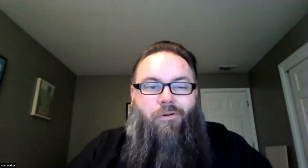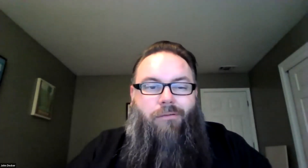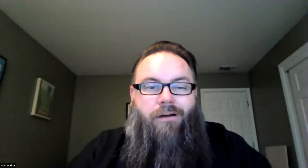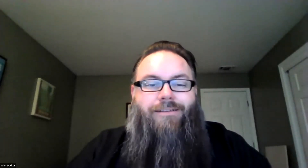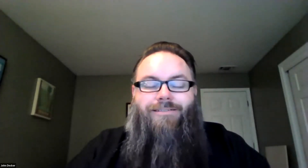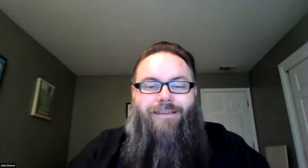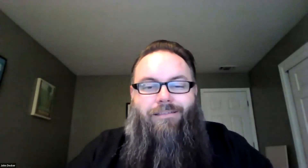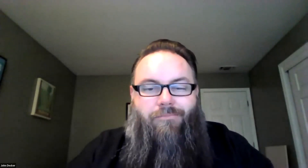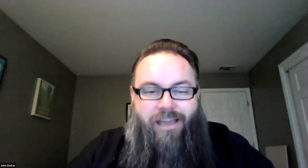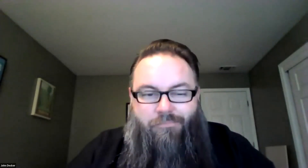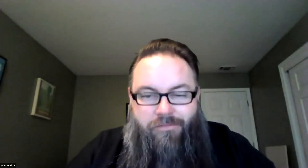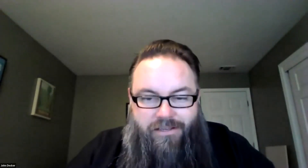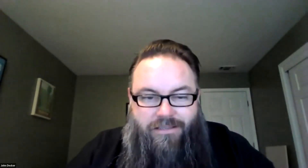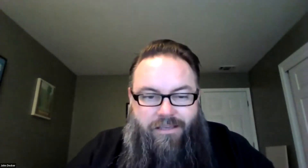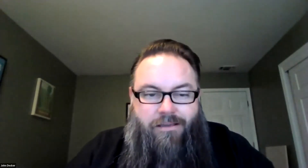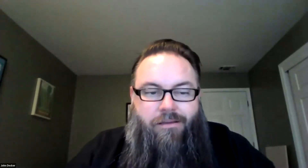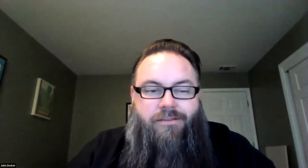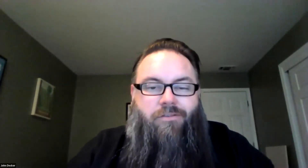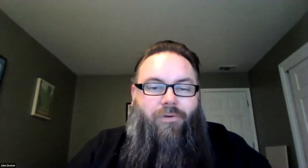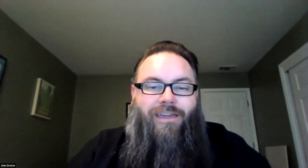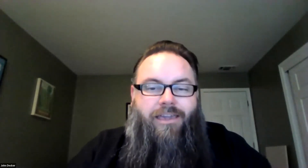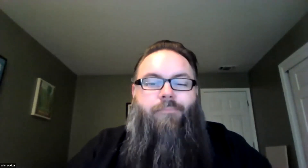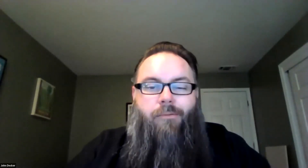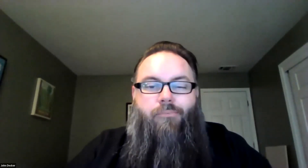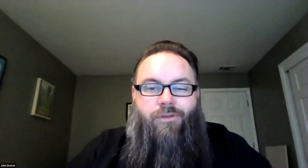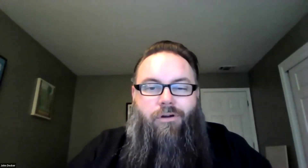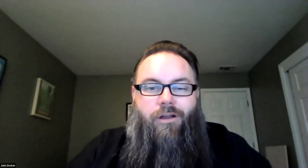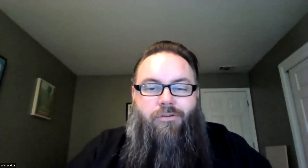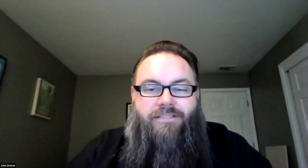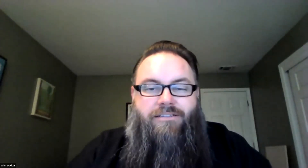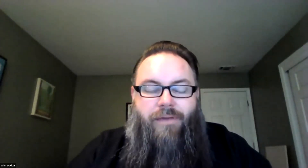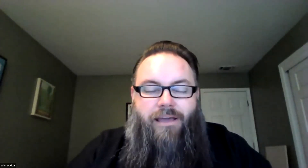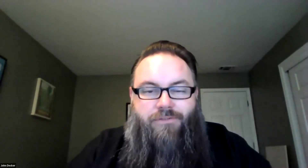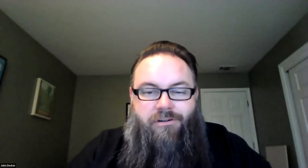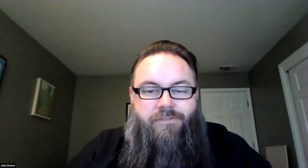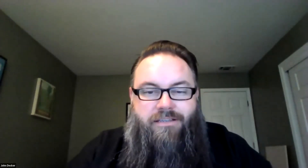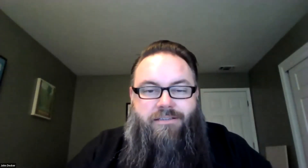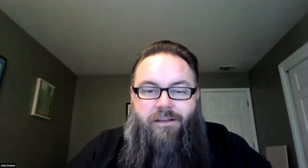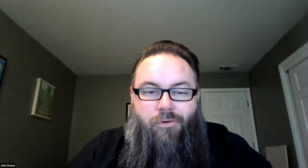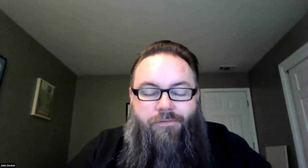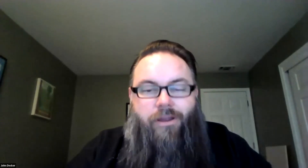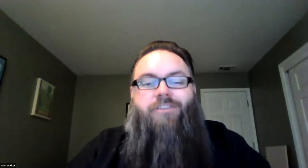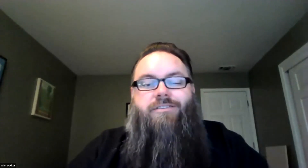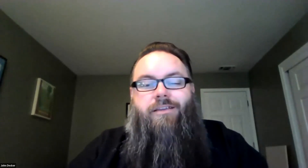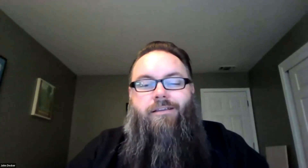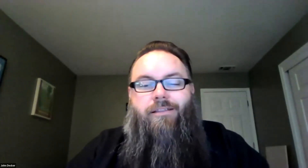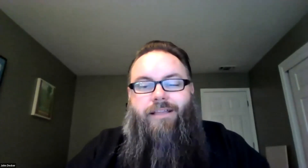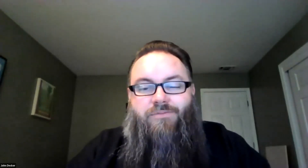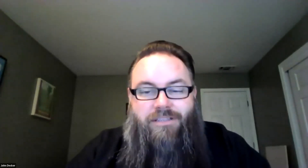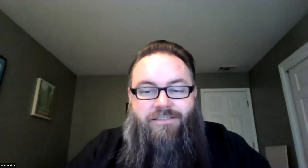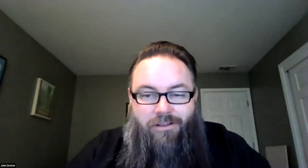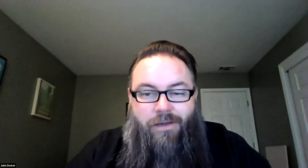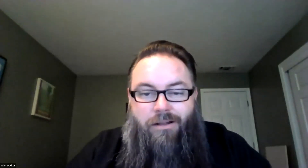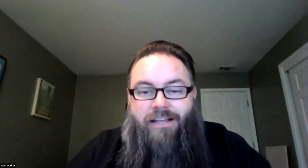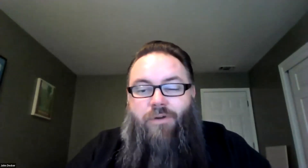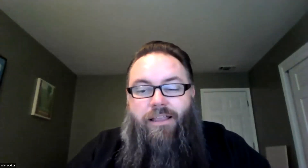to a more abundant state than we had previously, so that we can keep up with our increasing demand for services and the growth of our agency. Like, that's